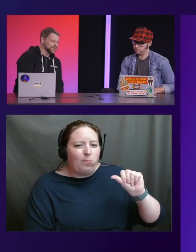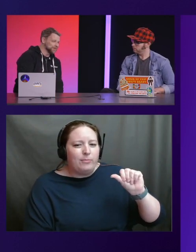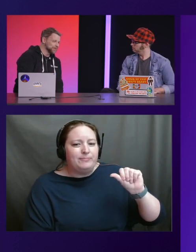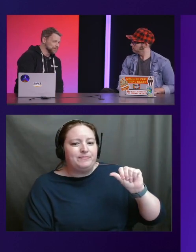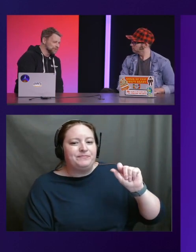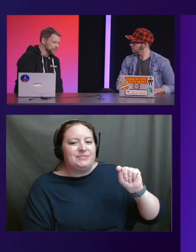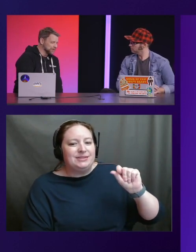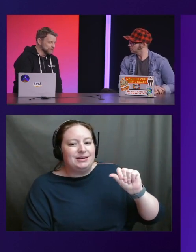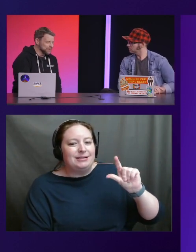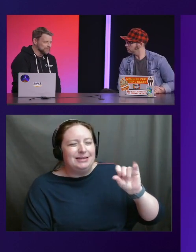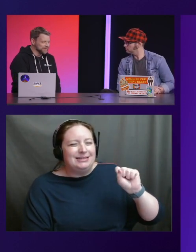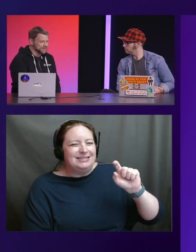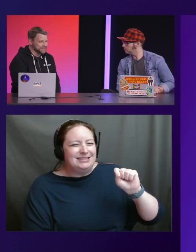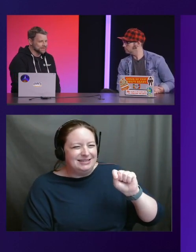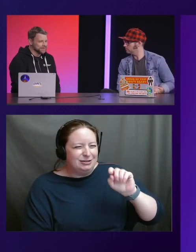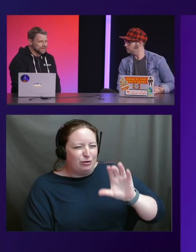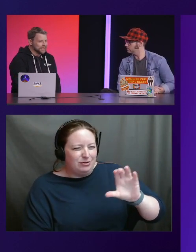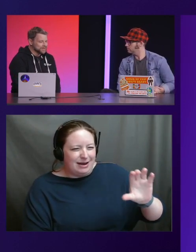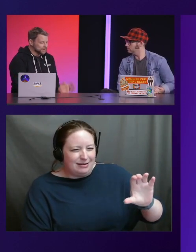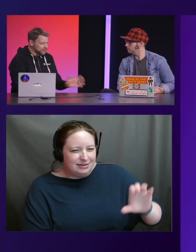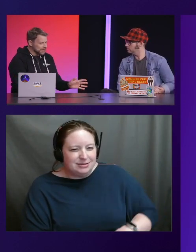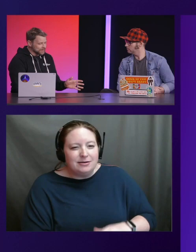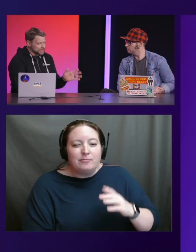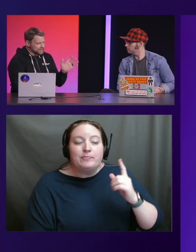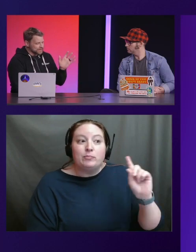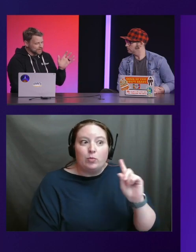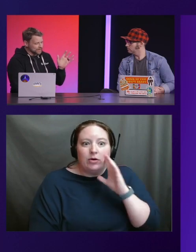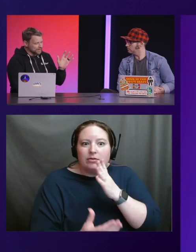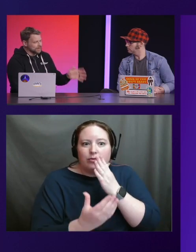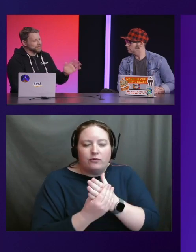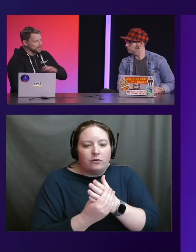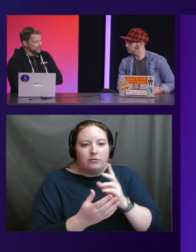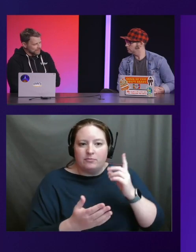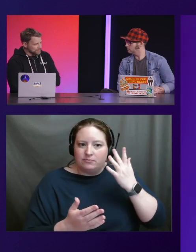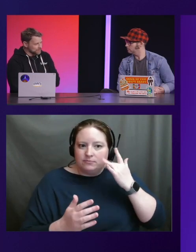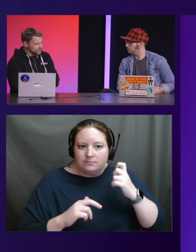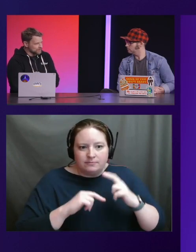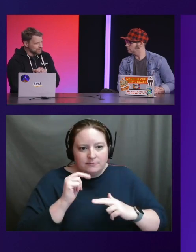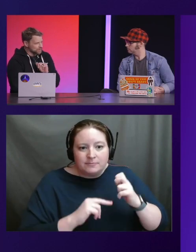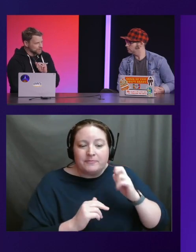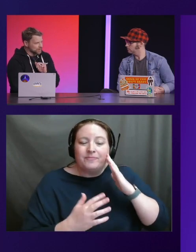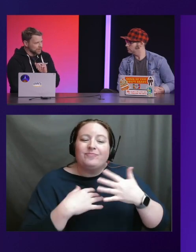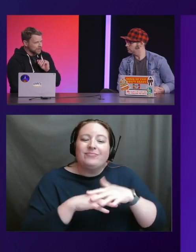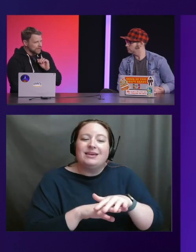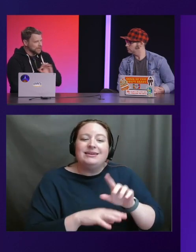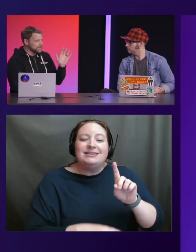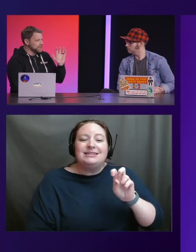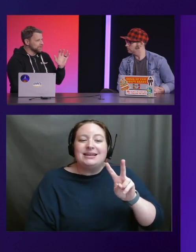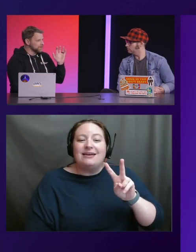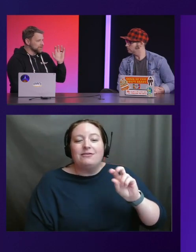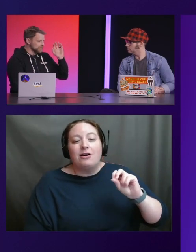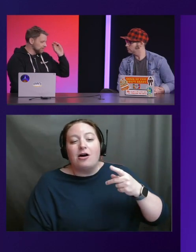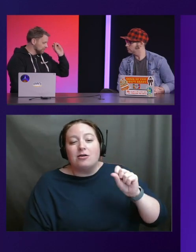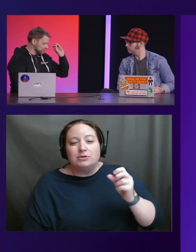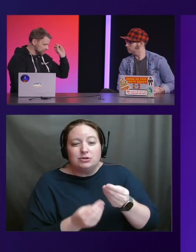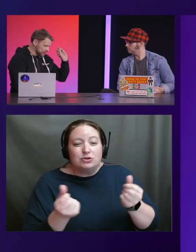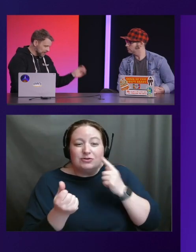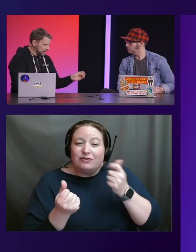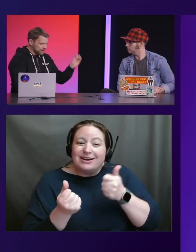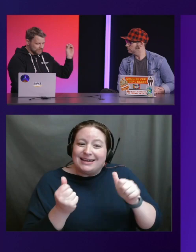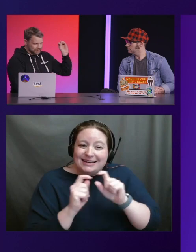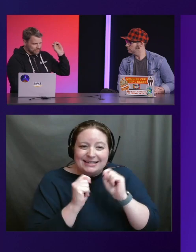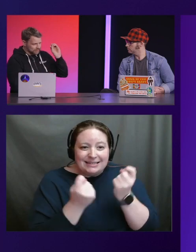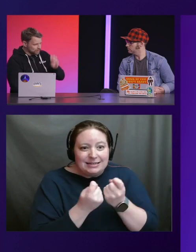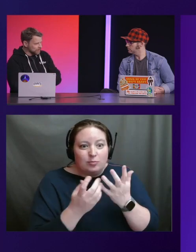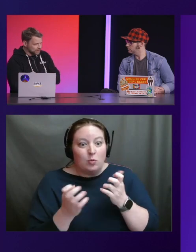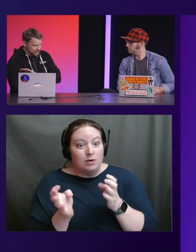fits in the overall portfolio and why we built it. So Code Catalyst is an integrated DevOps solution for any team that wants to go from